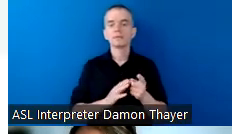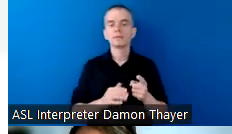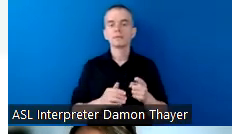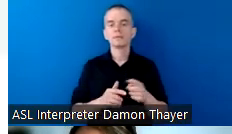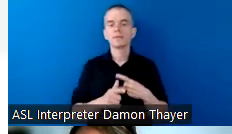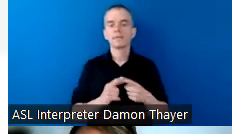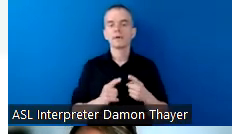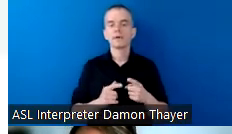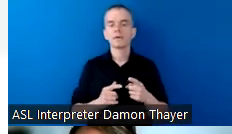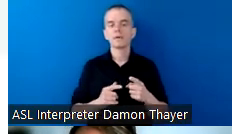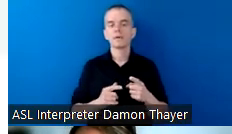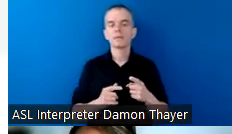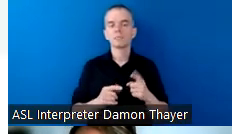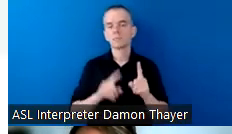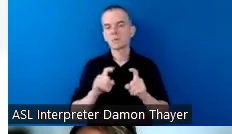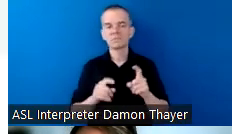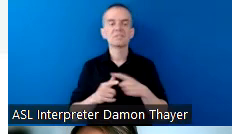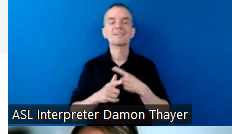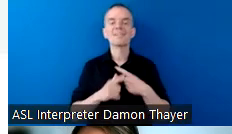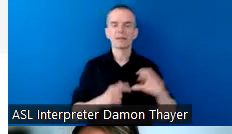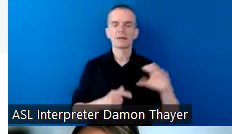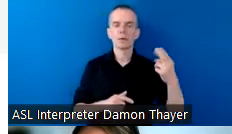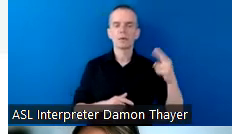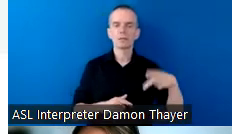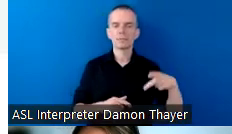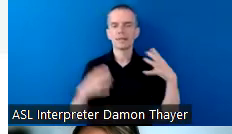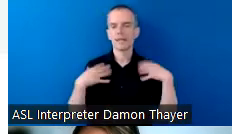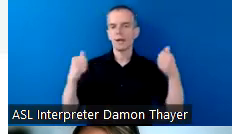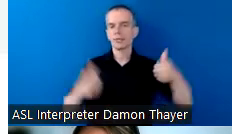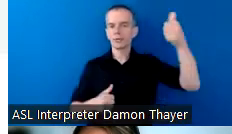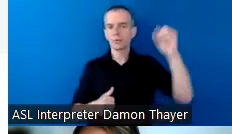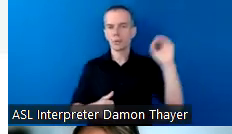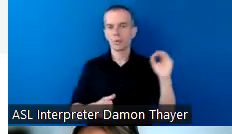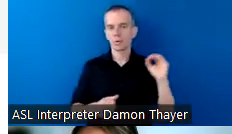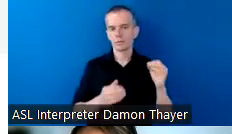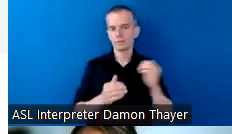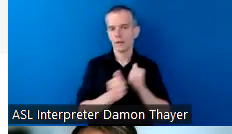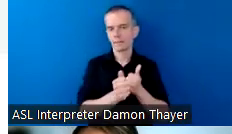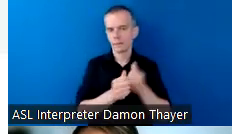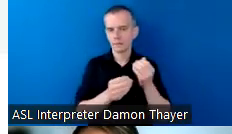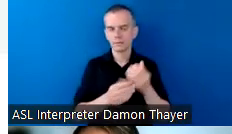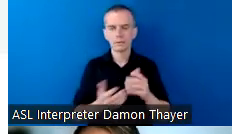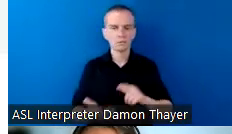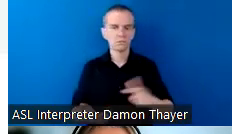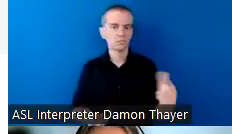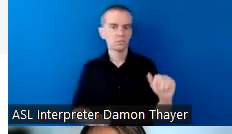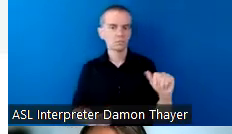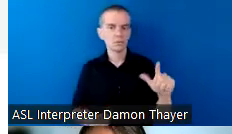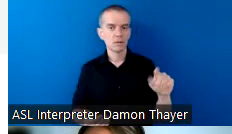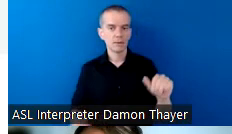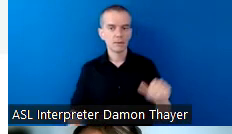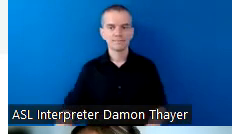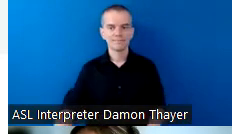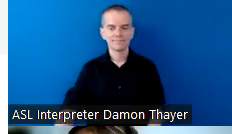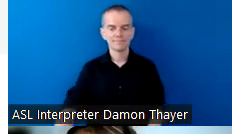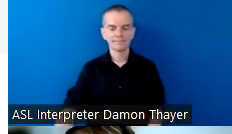OHP Healthier Oregon updates. So yeah, I'll just pass it on to you, Alma. Hi, Rosie.